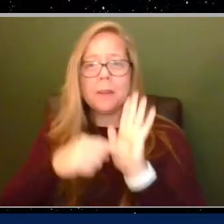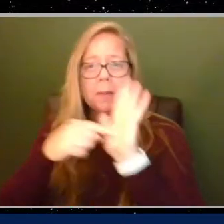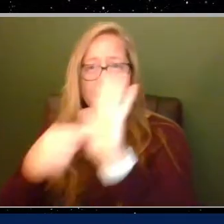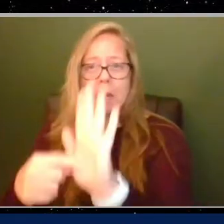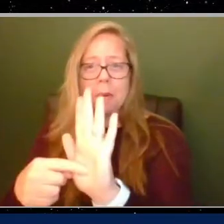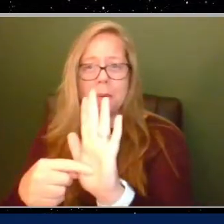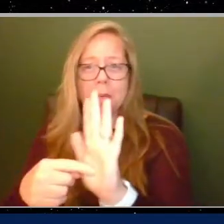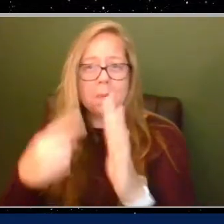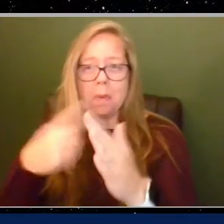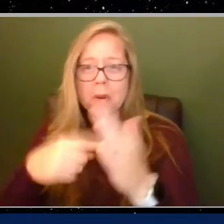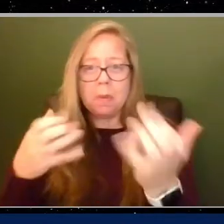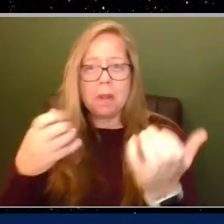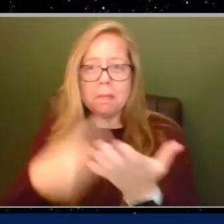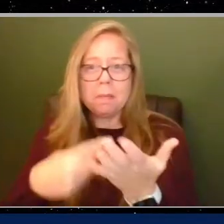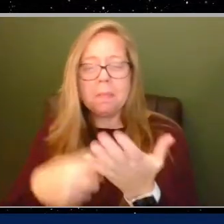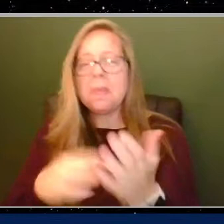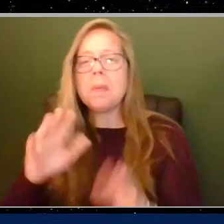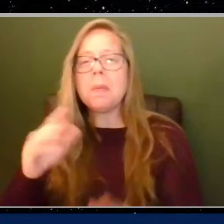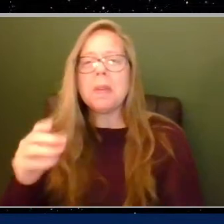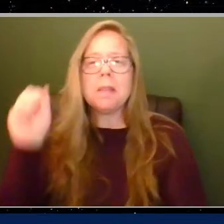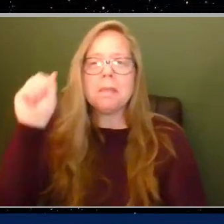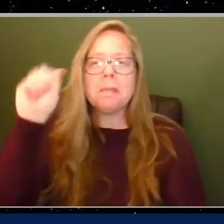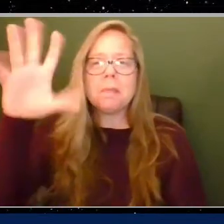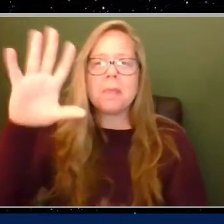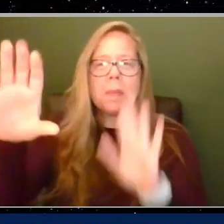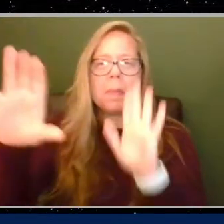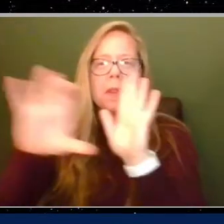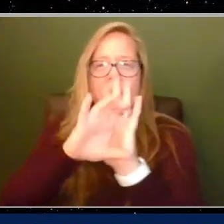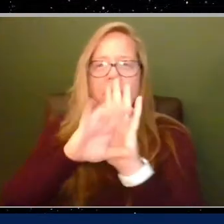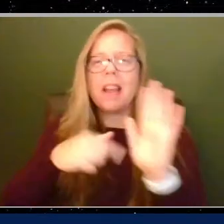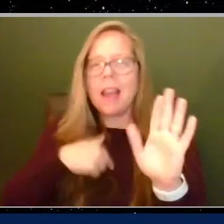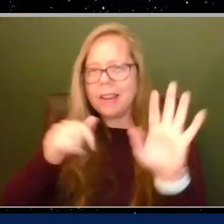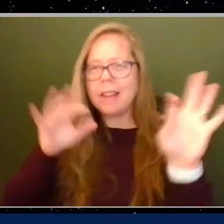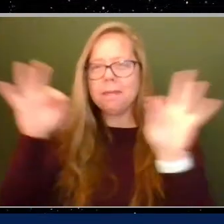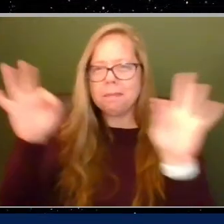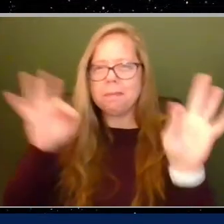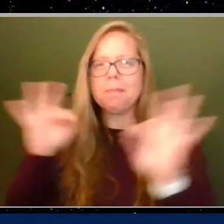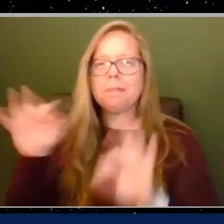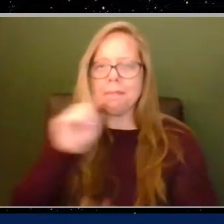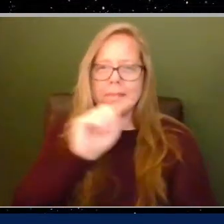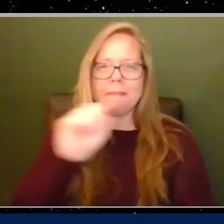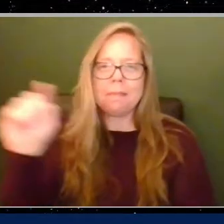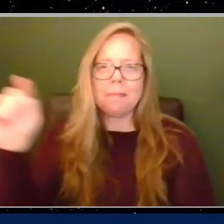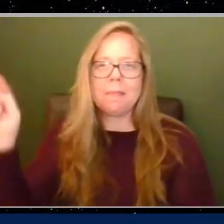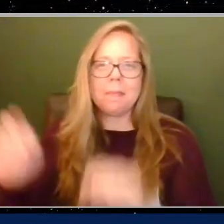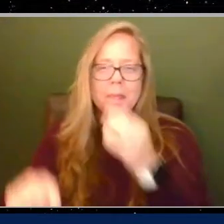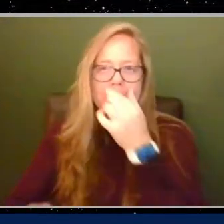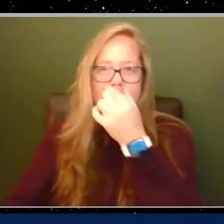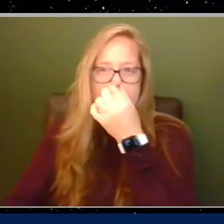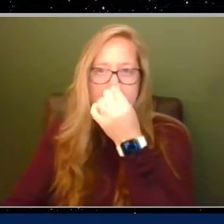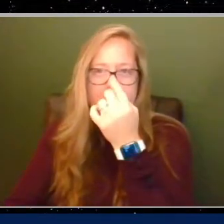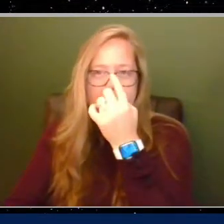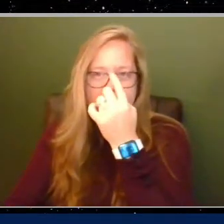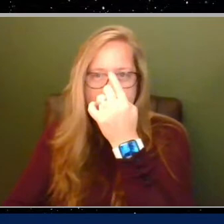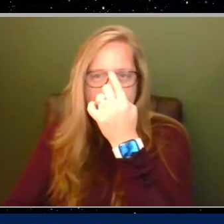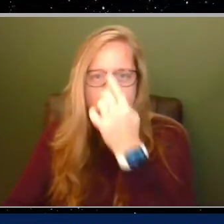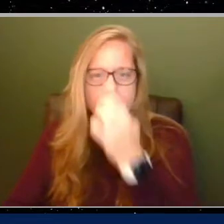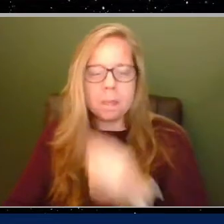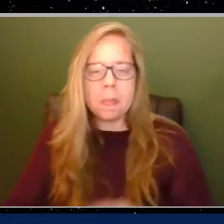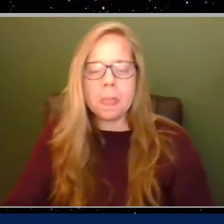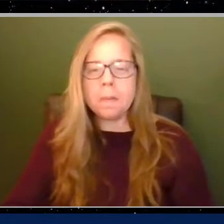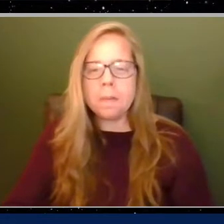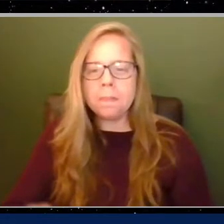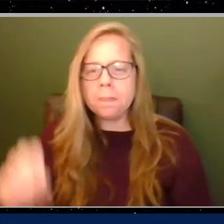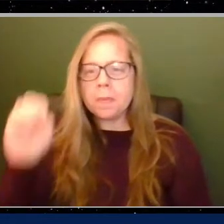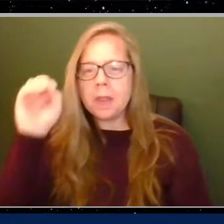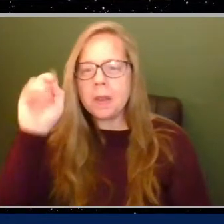about? Why don't you throw up those images, and I can tell you what's going on. All right. Well, we've got you just